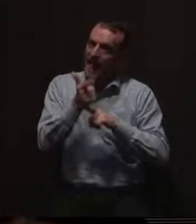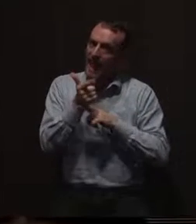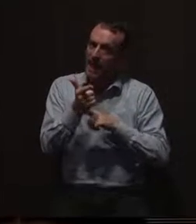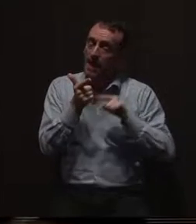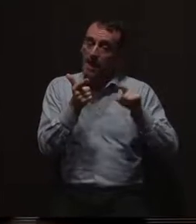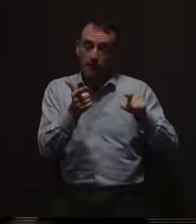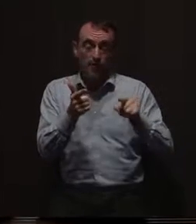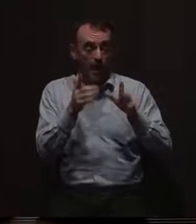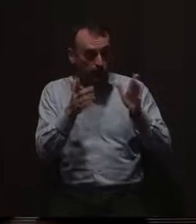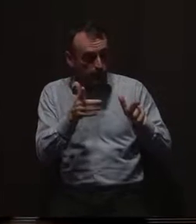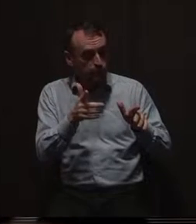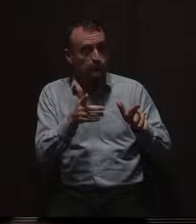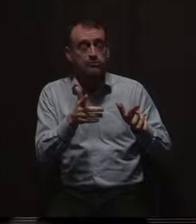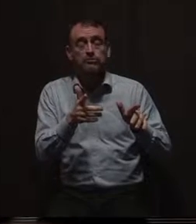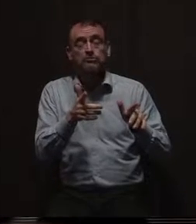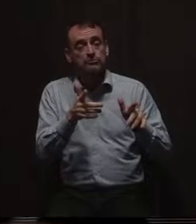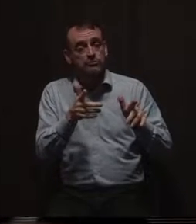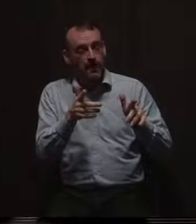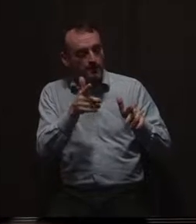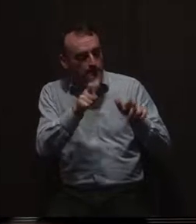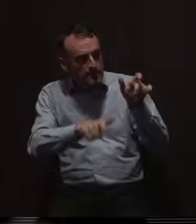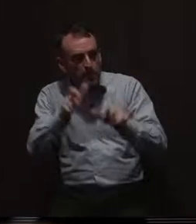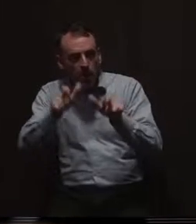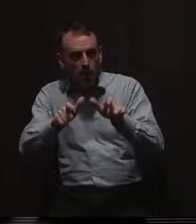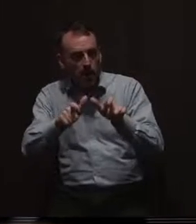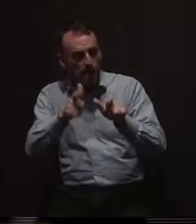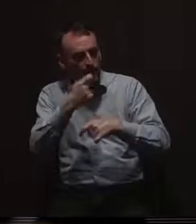research, for example, in the American War.